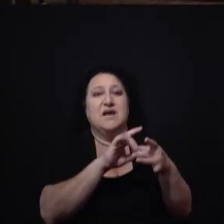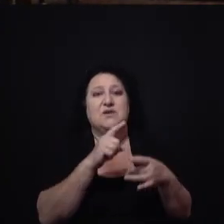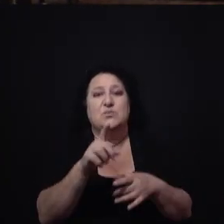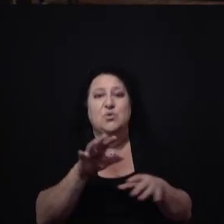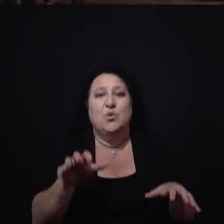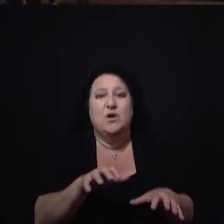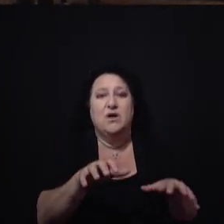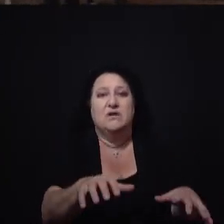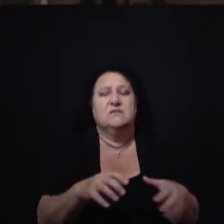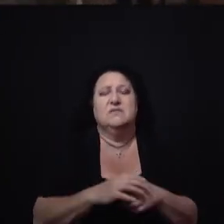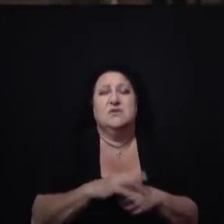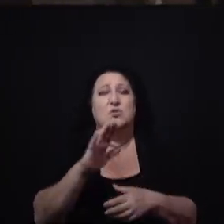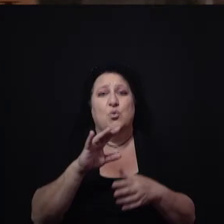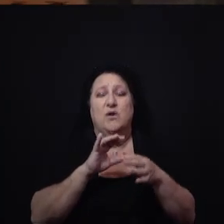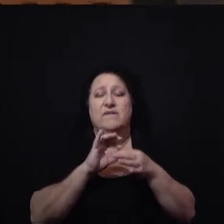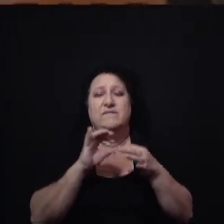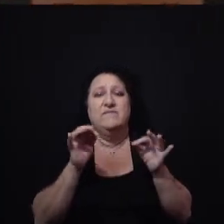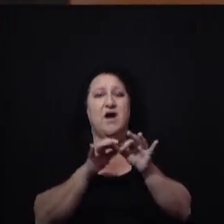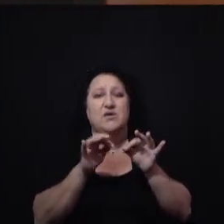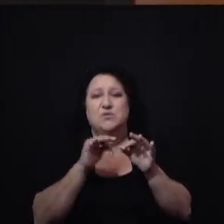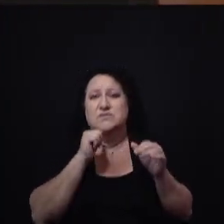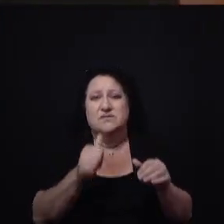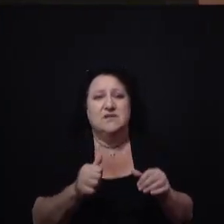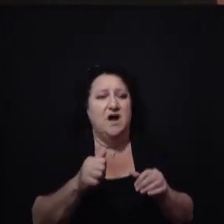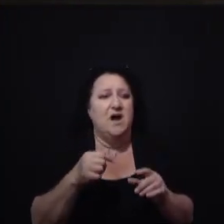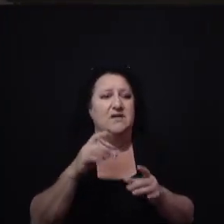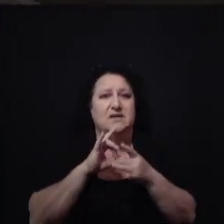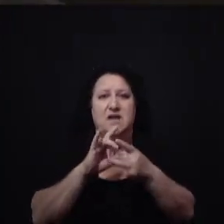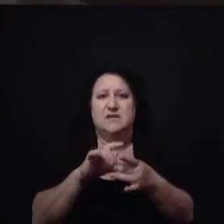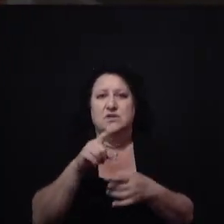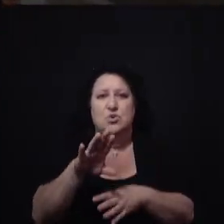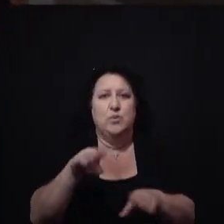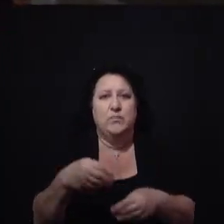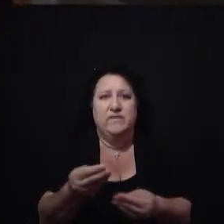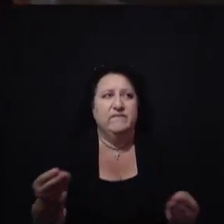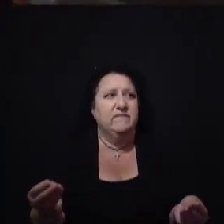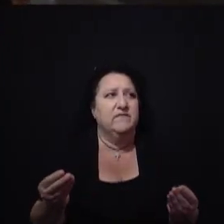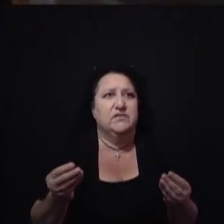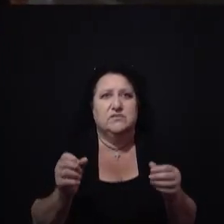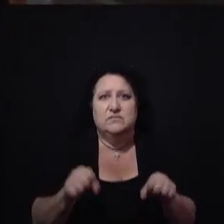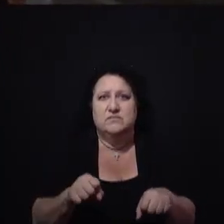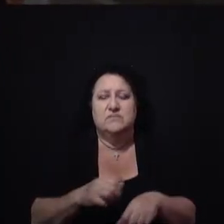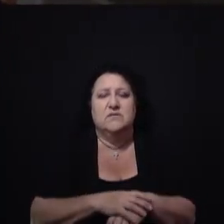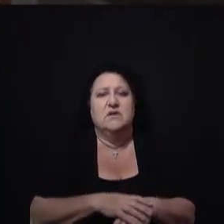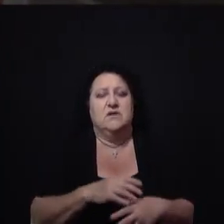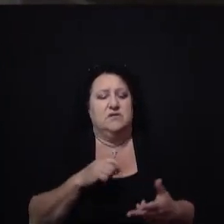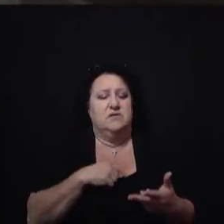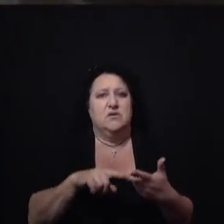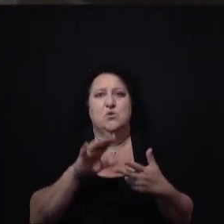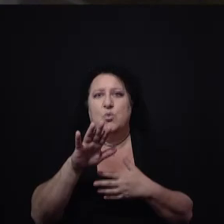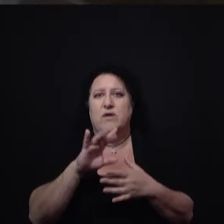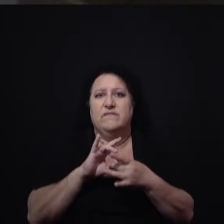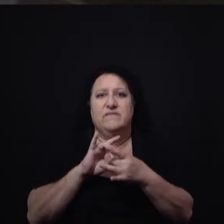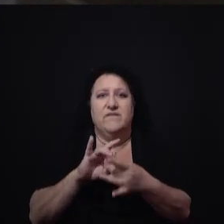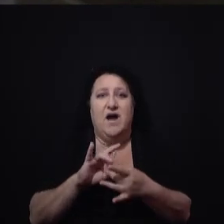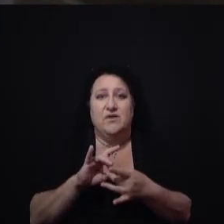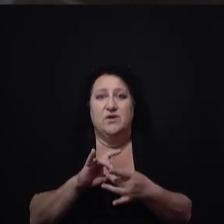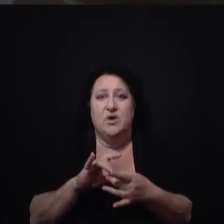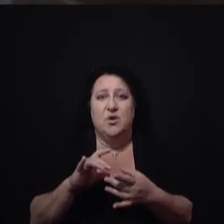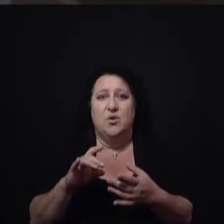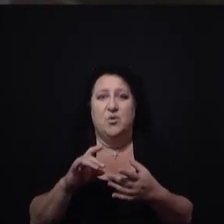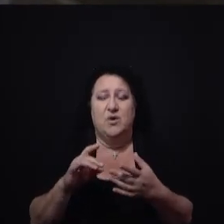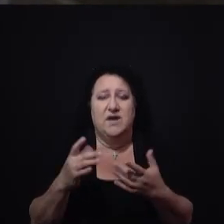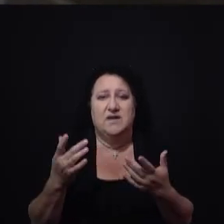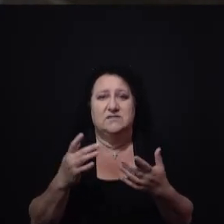Your value is not in what you can provide. Your value is in who you are. And God is the one who has defined who you